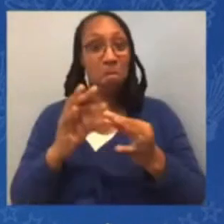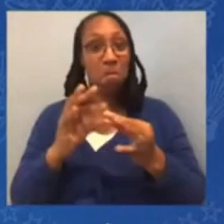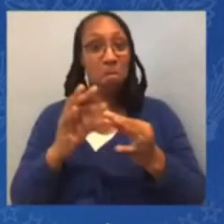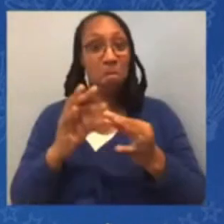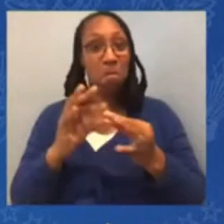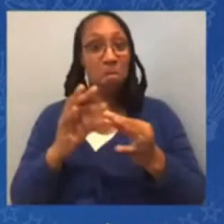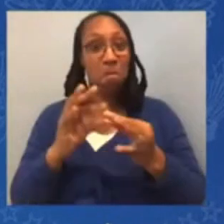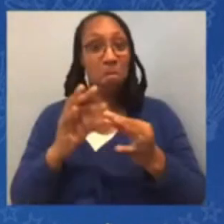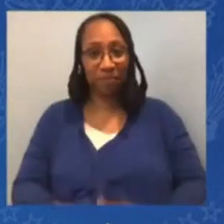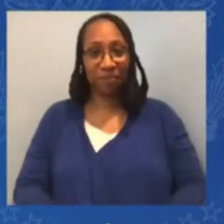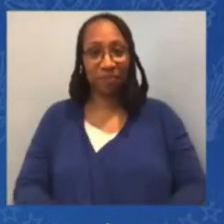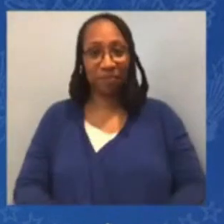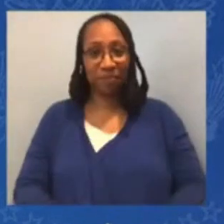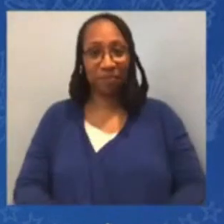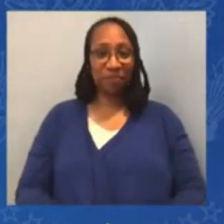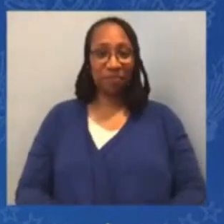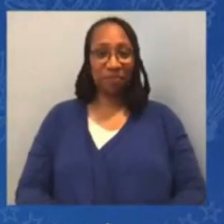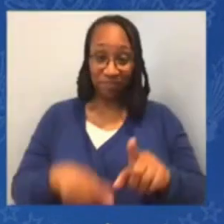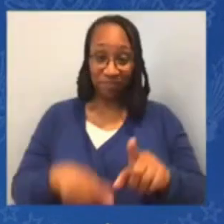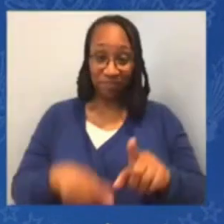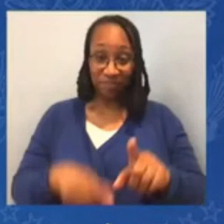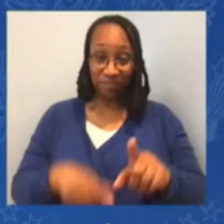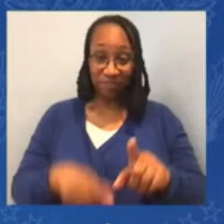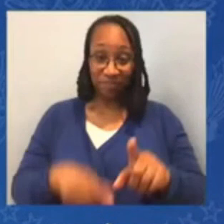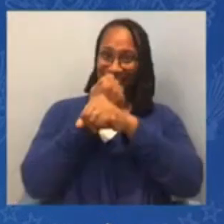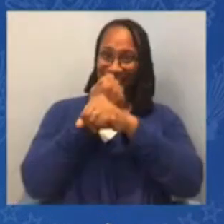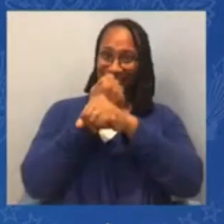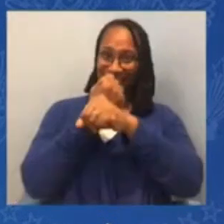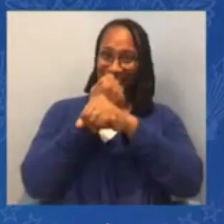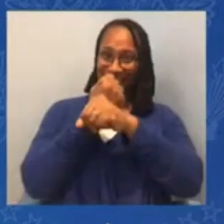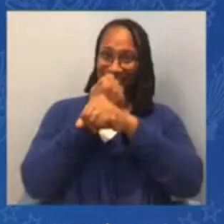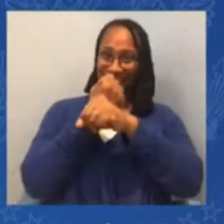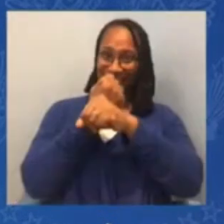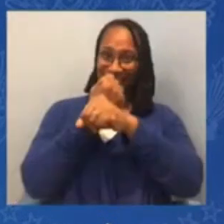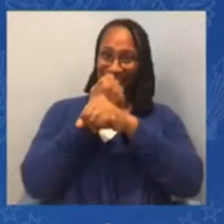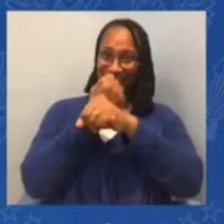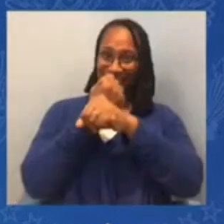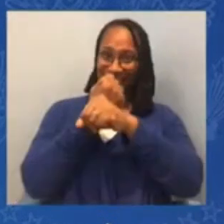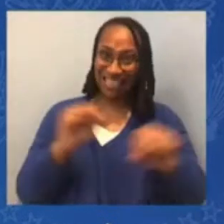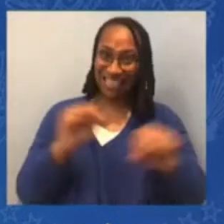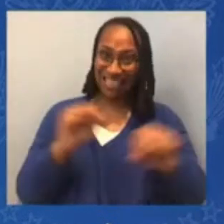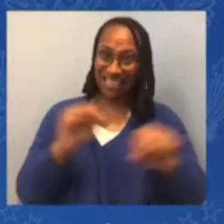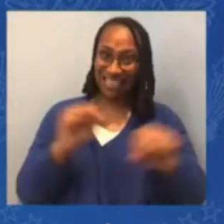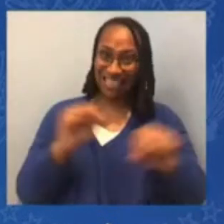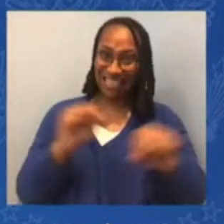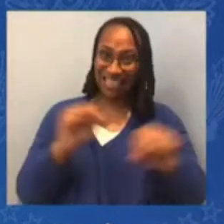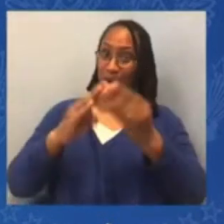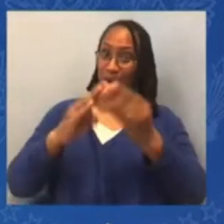today would not have happened without Joe Biden.